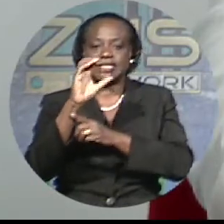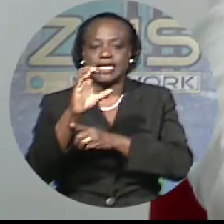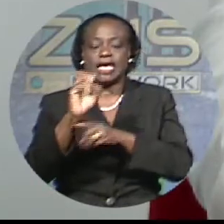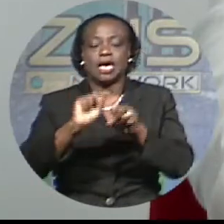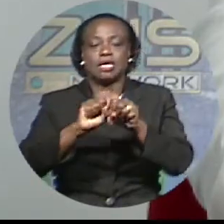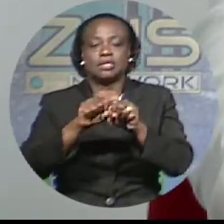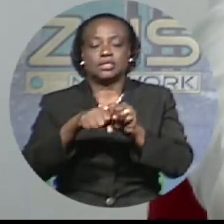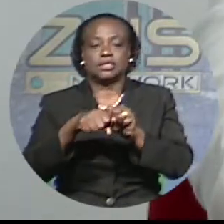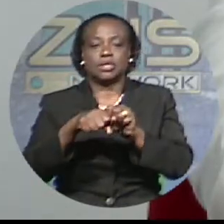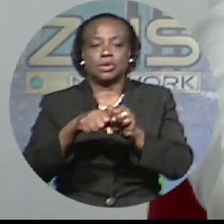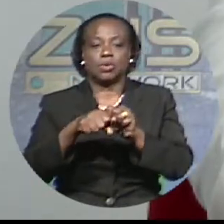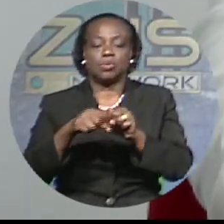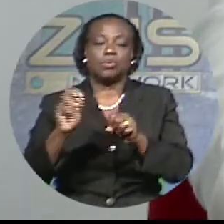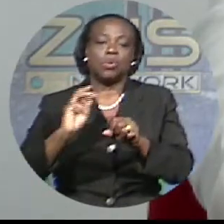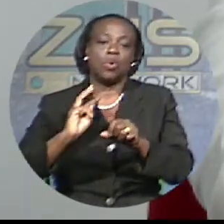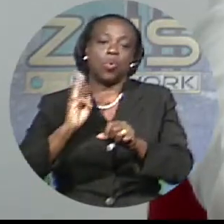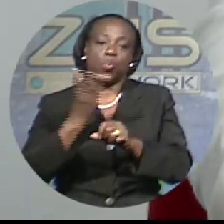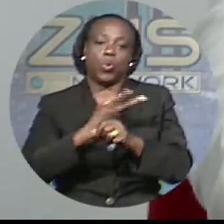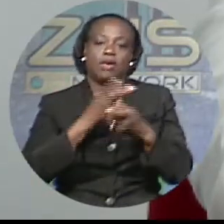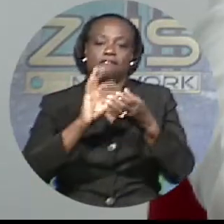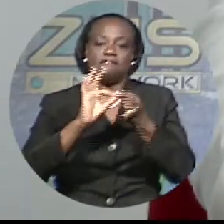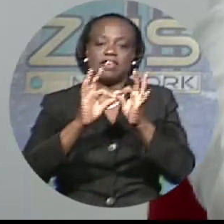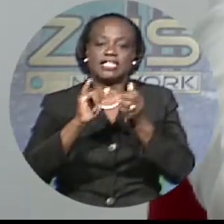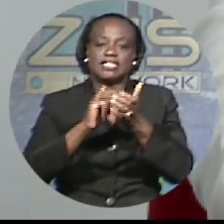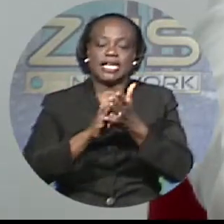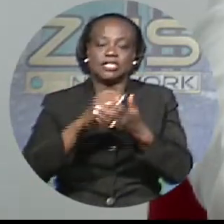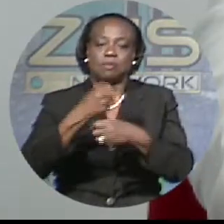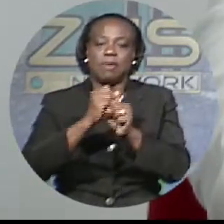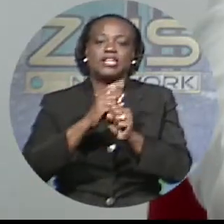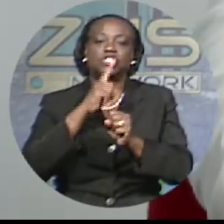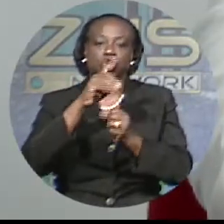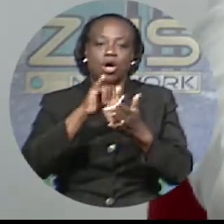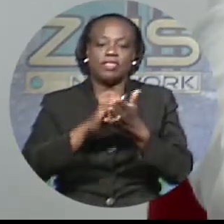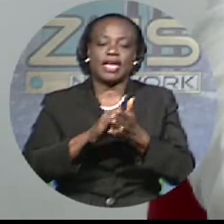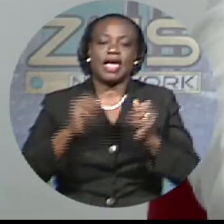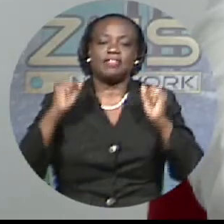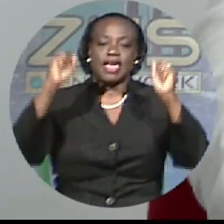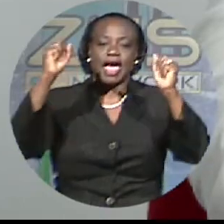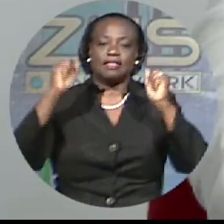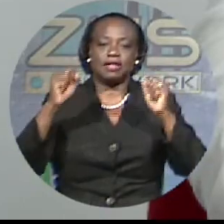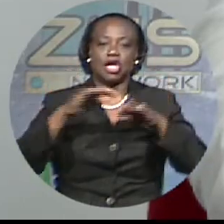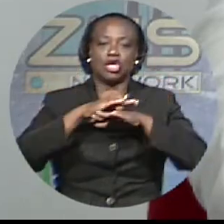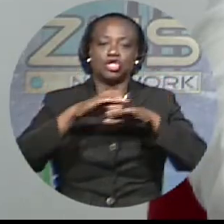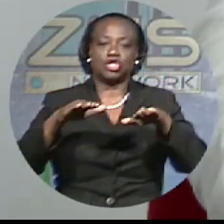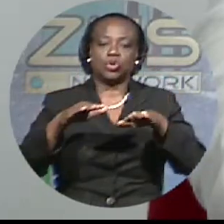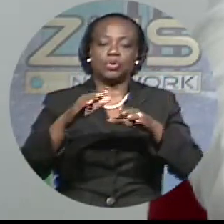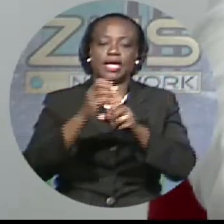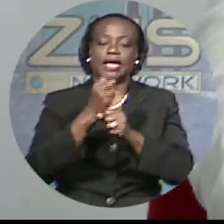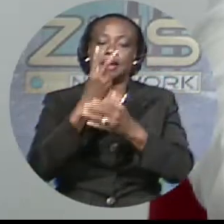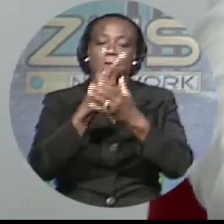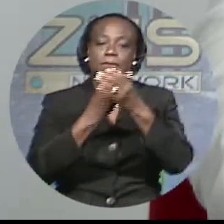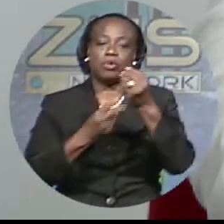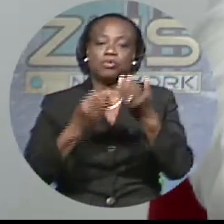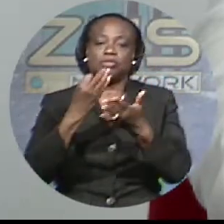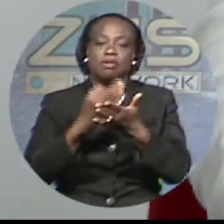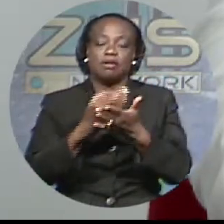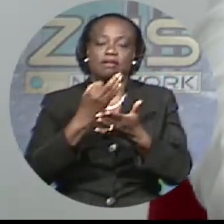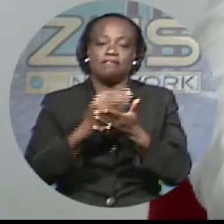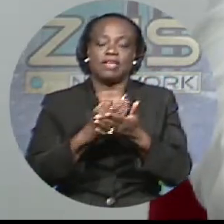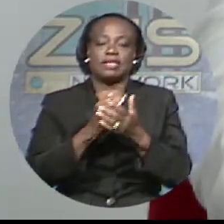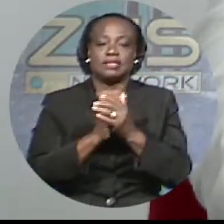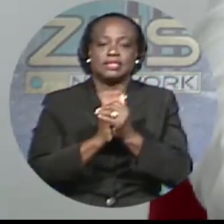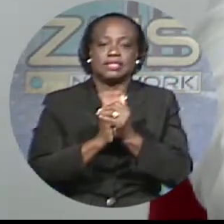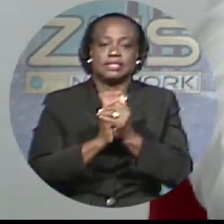have curtailed that to make sure that an athlete can't receive both, so that we can assist more athletes, and volleyball has already been the